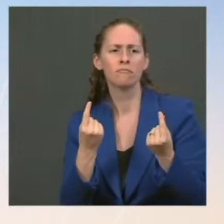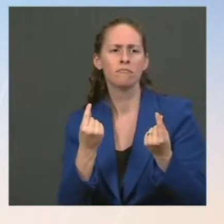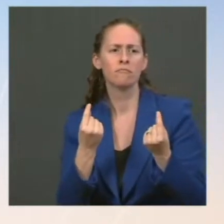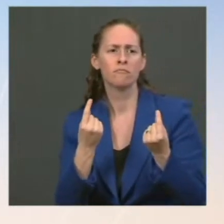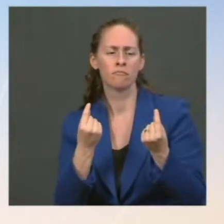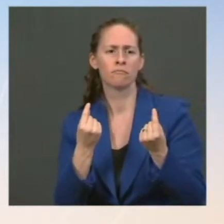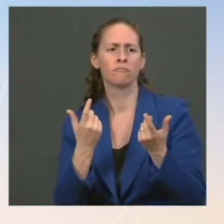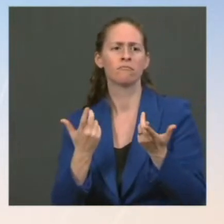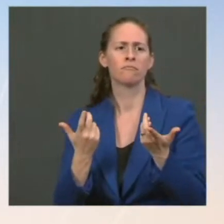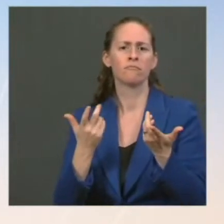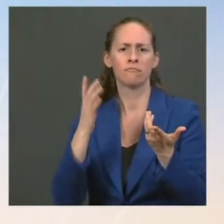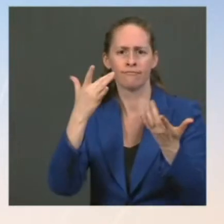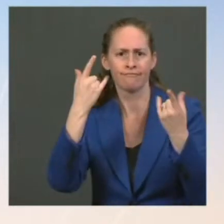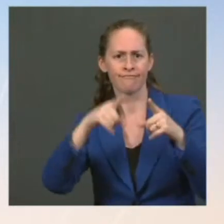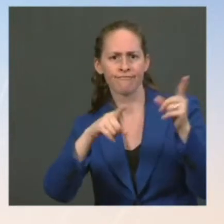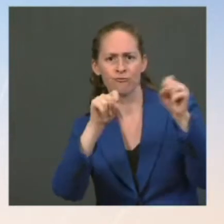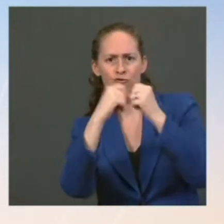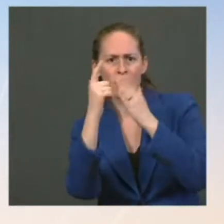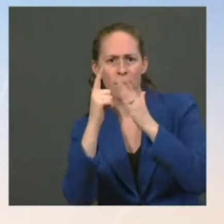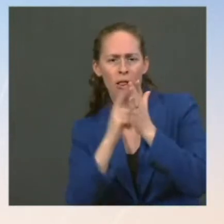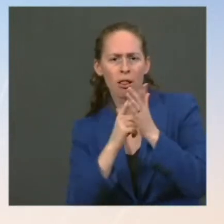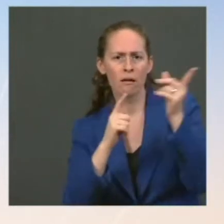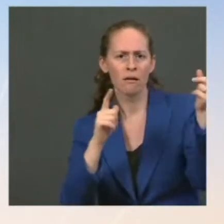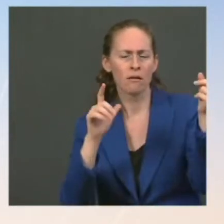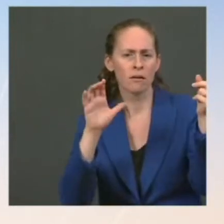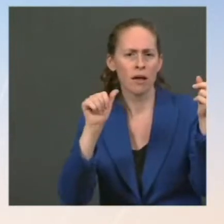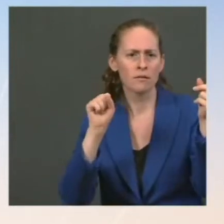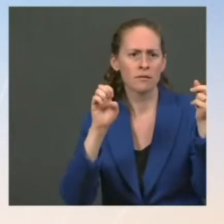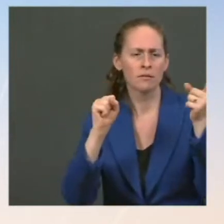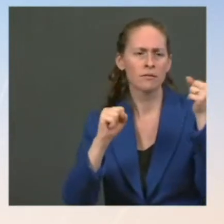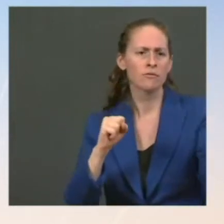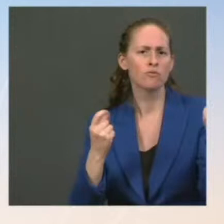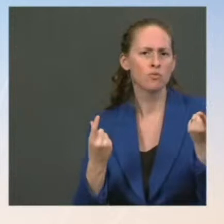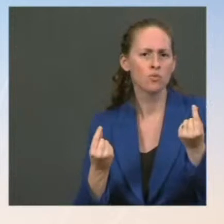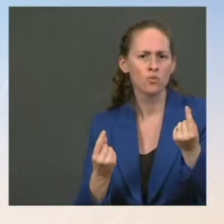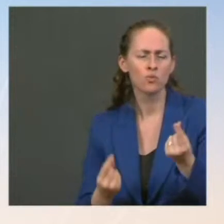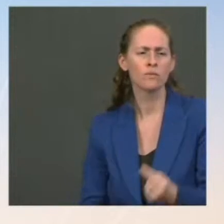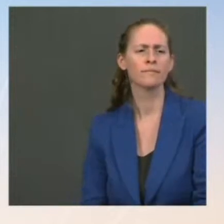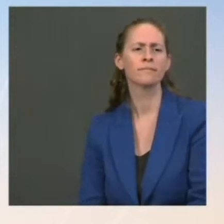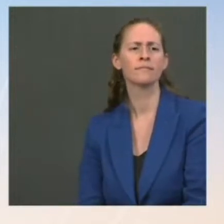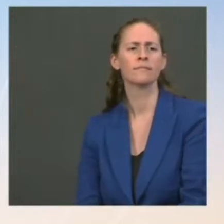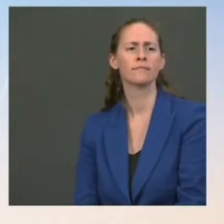president assess that the campaign against Huawei is going right now?